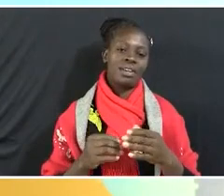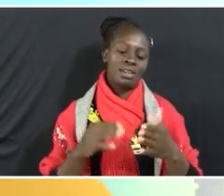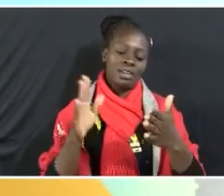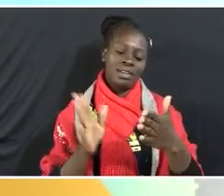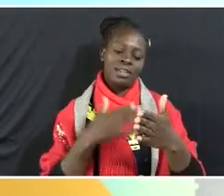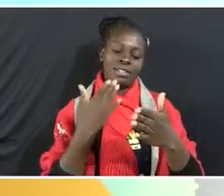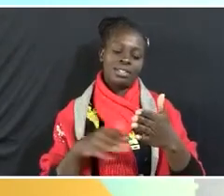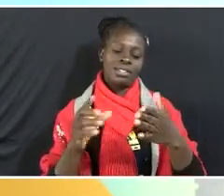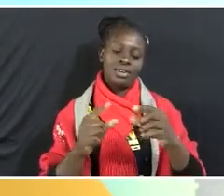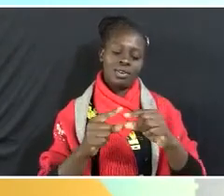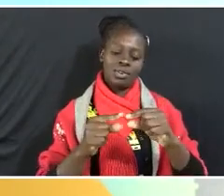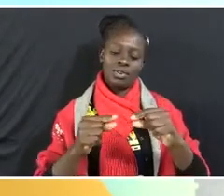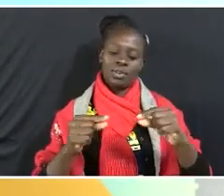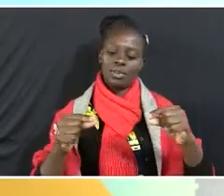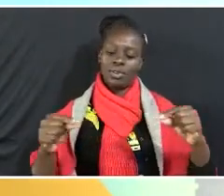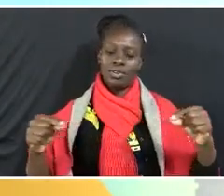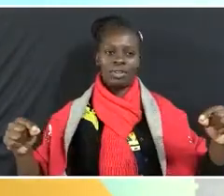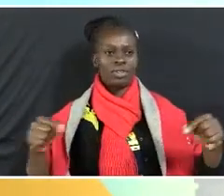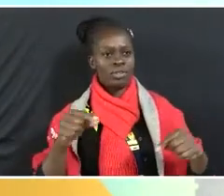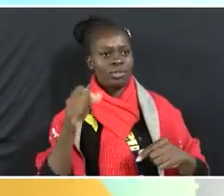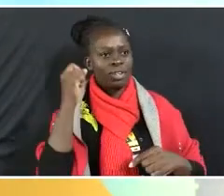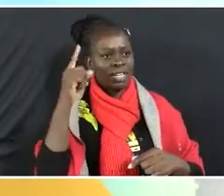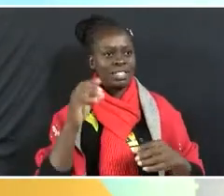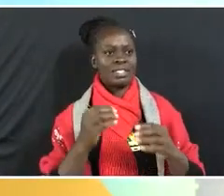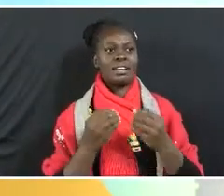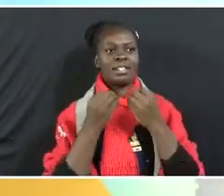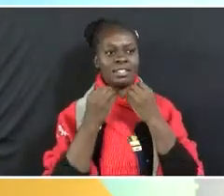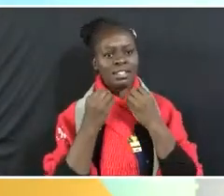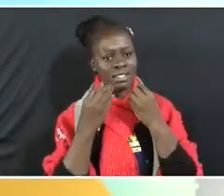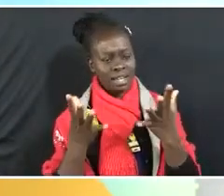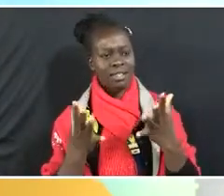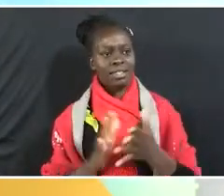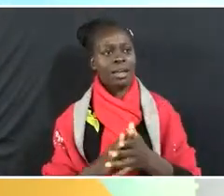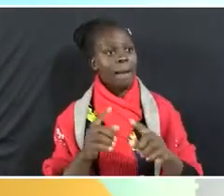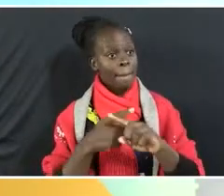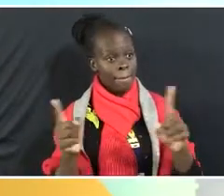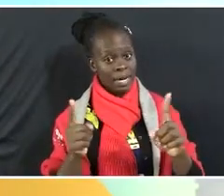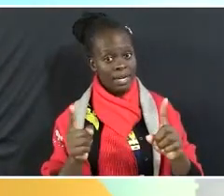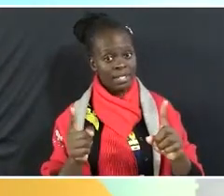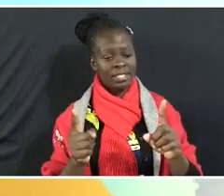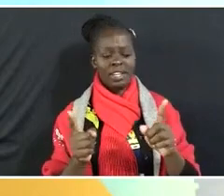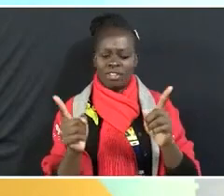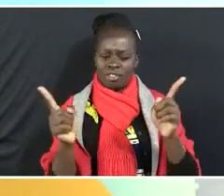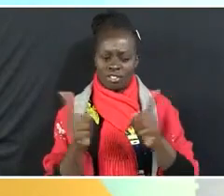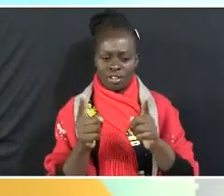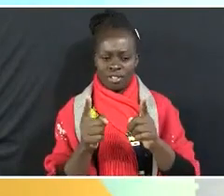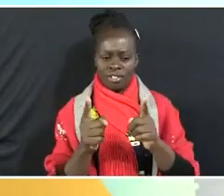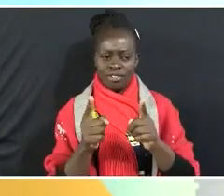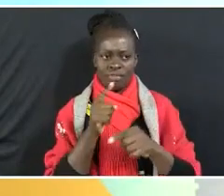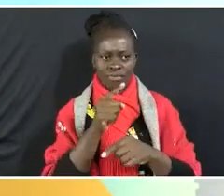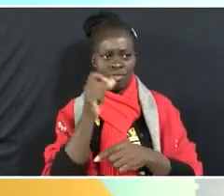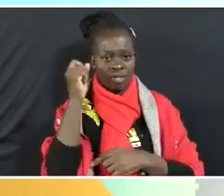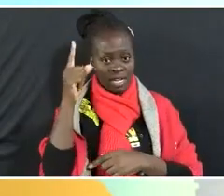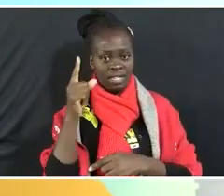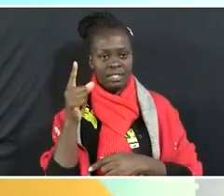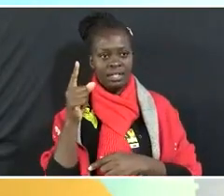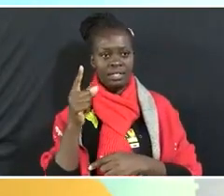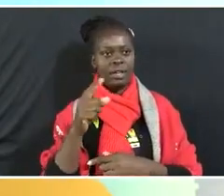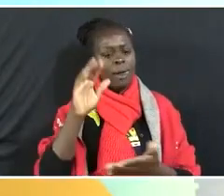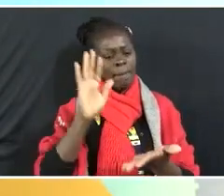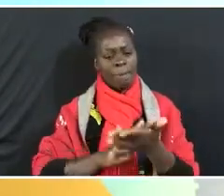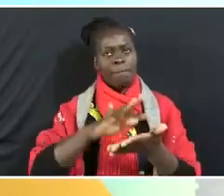praise God from whom all blessings flow. Now let me tell you something. Praise God for the people who are around